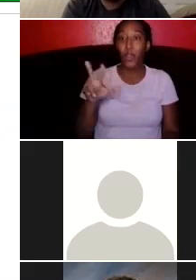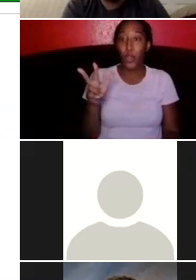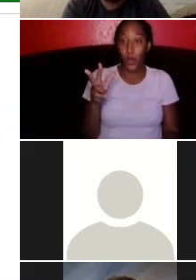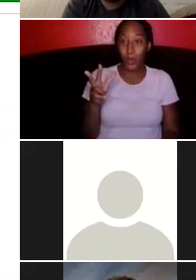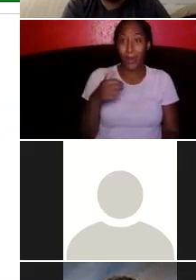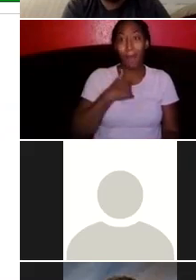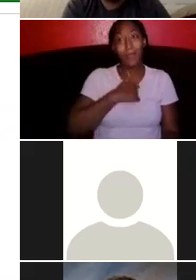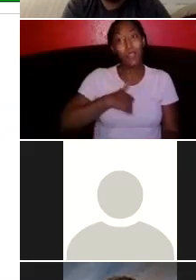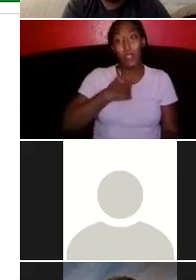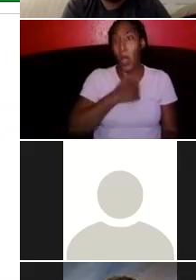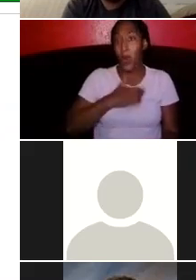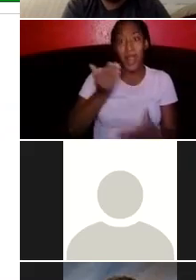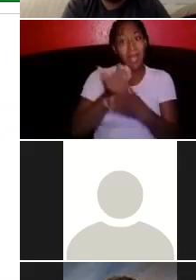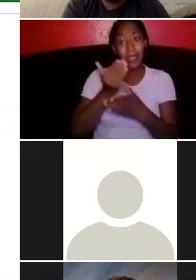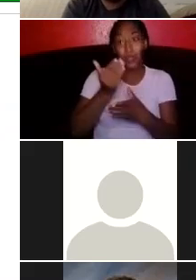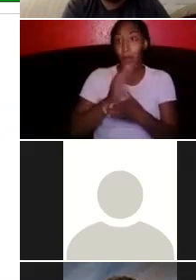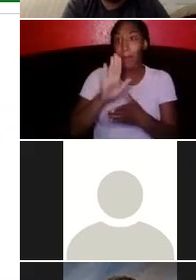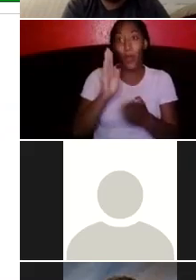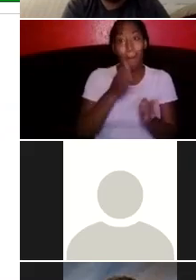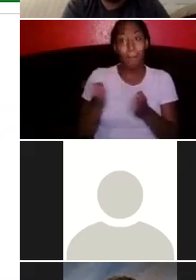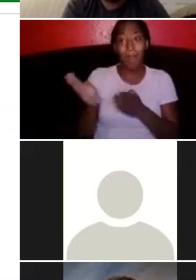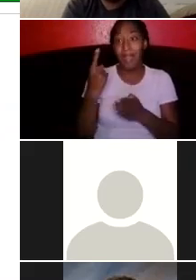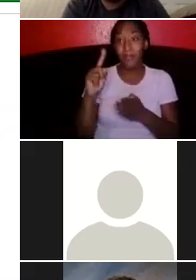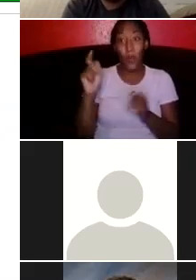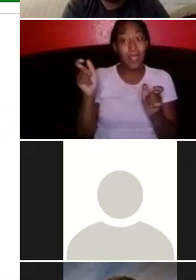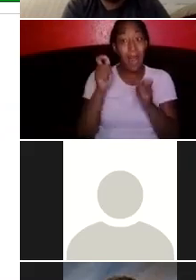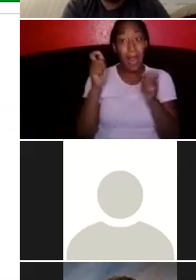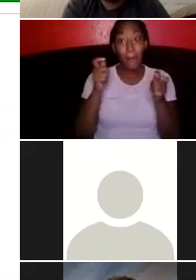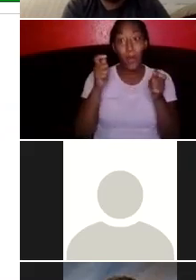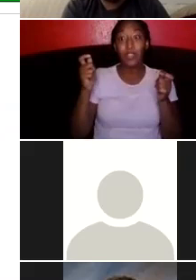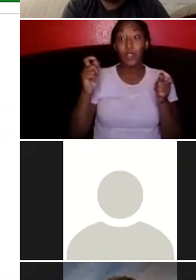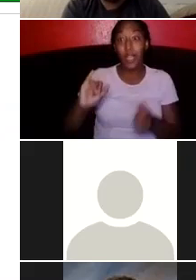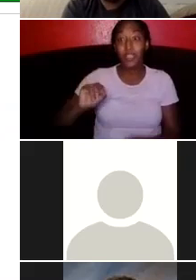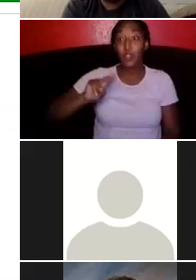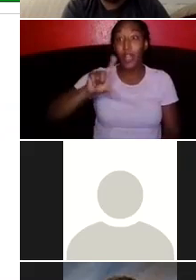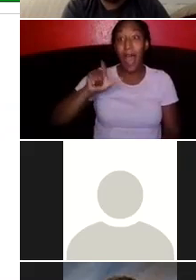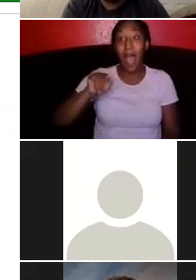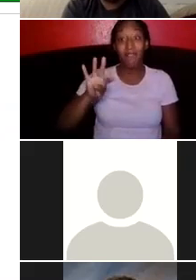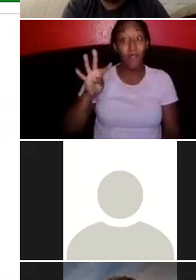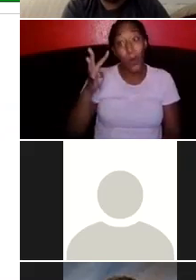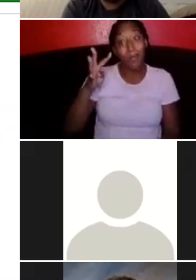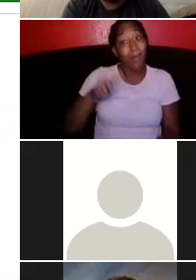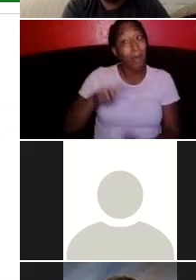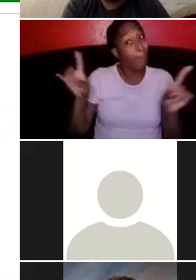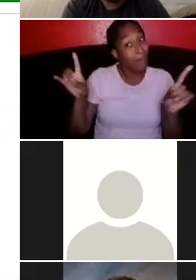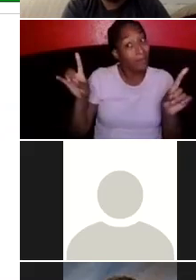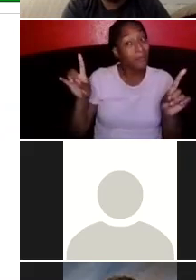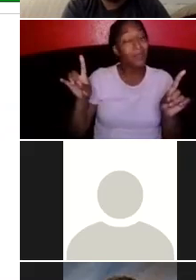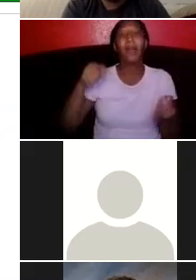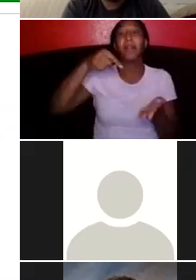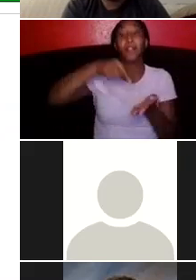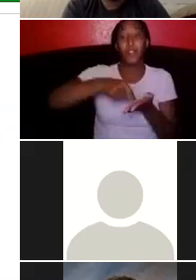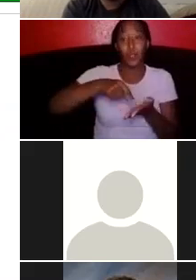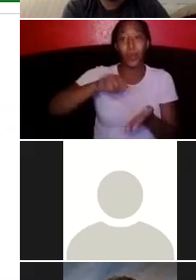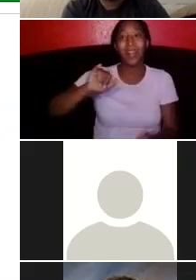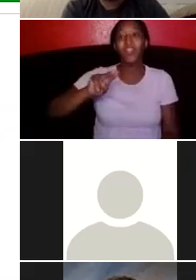is the exam is going to open up this Saturday. It will be